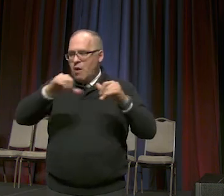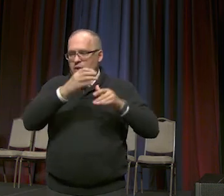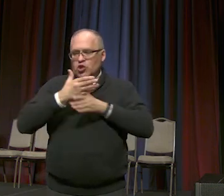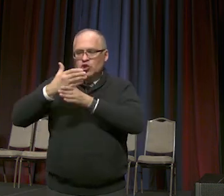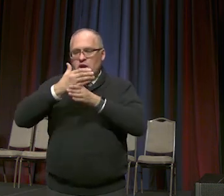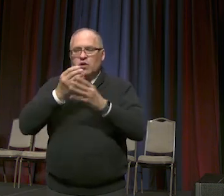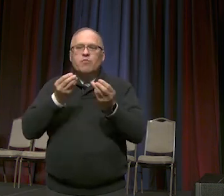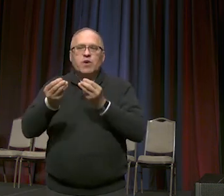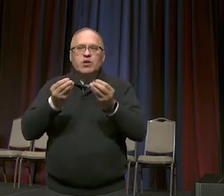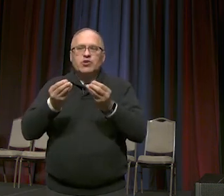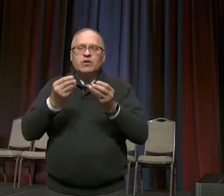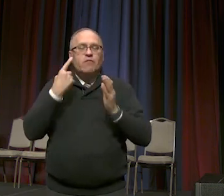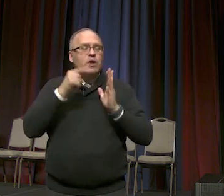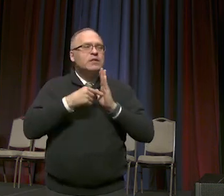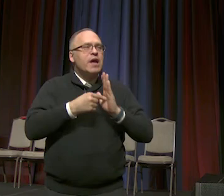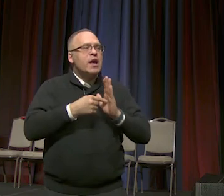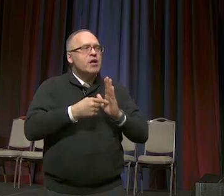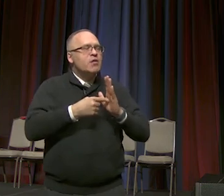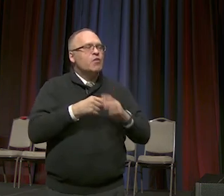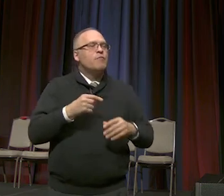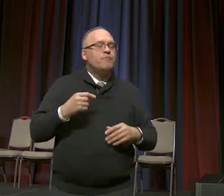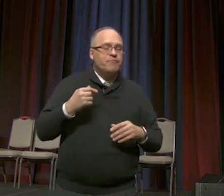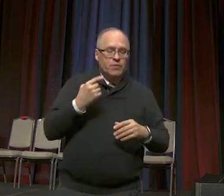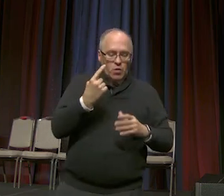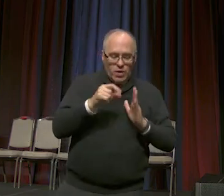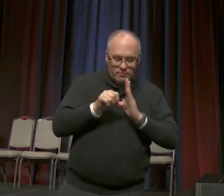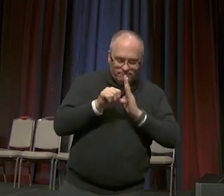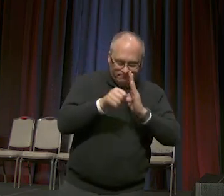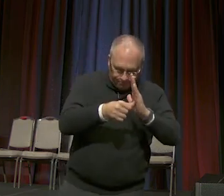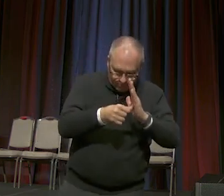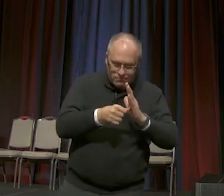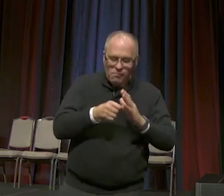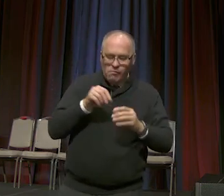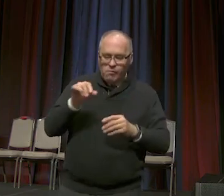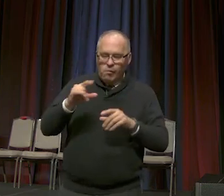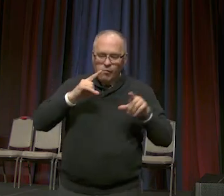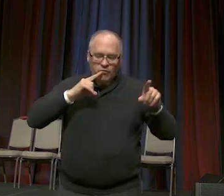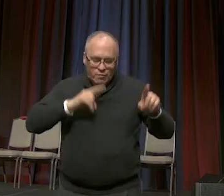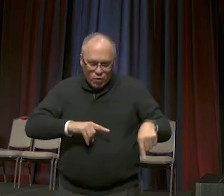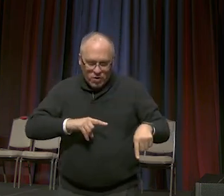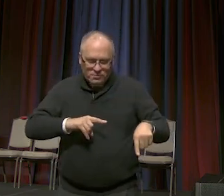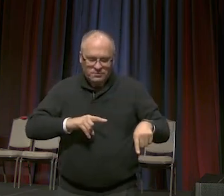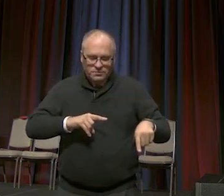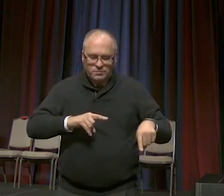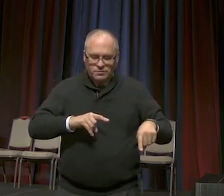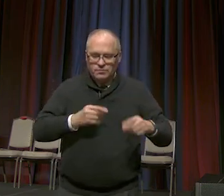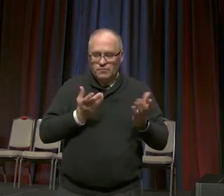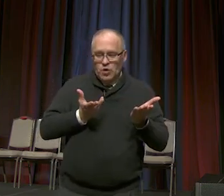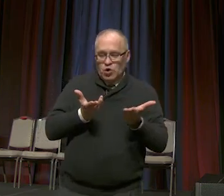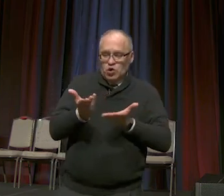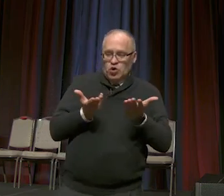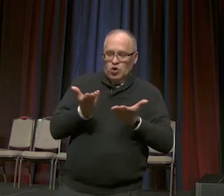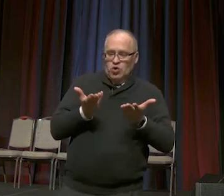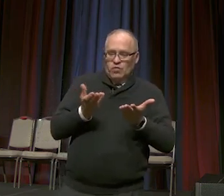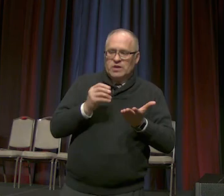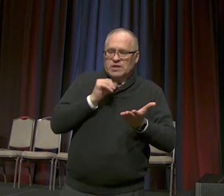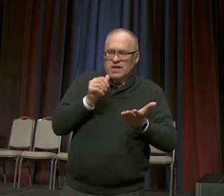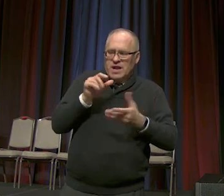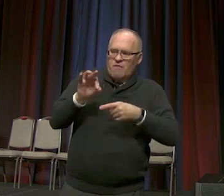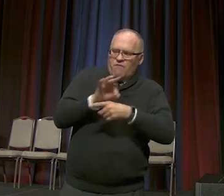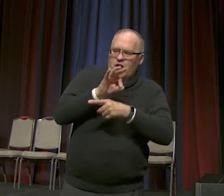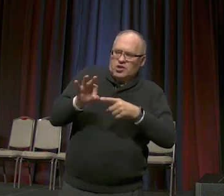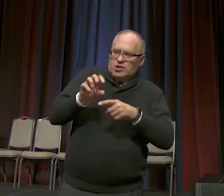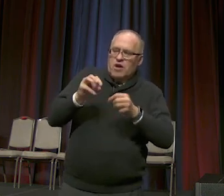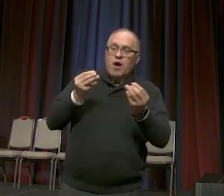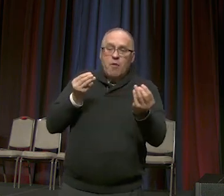For instance, one of the things that we stress as part of the report is that service isn't a function of ministry